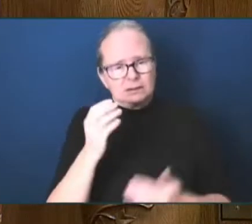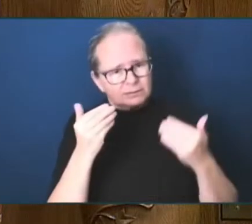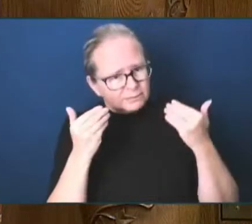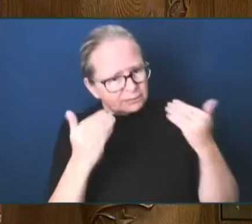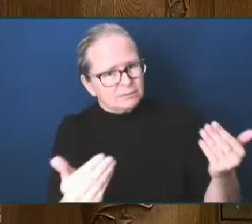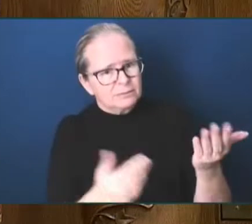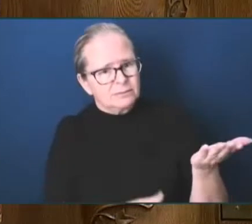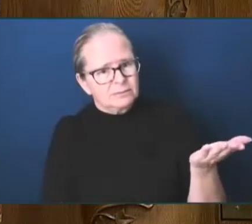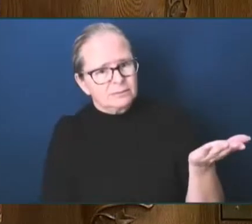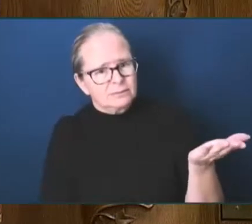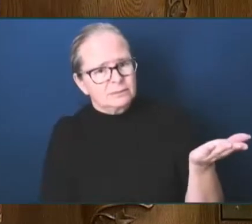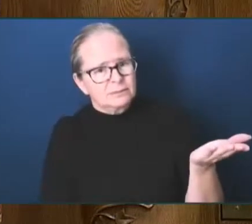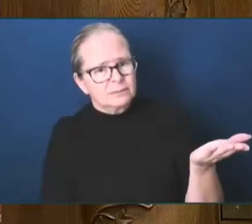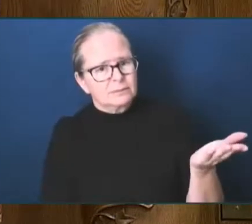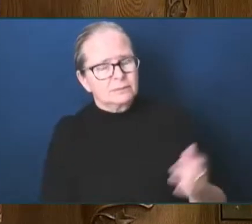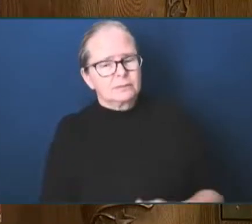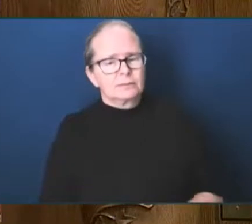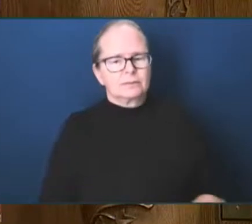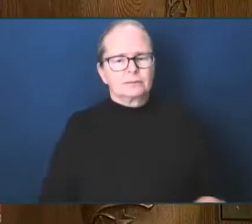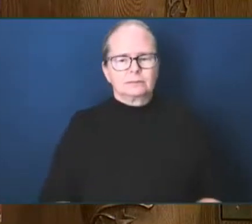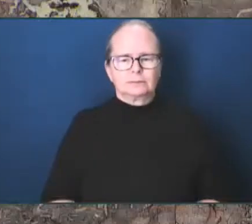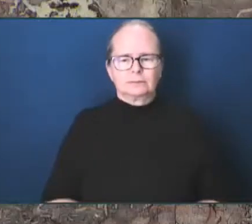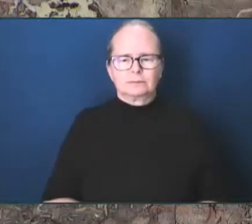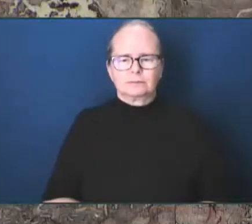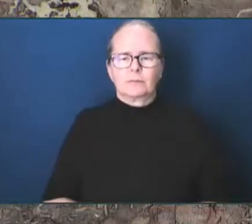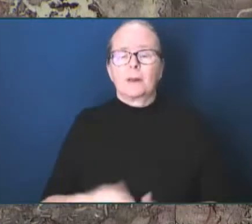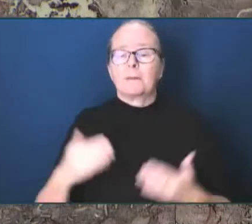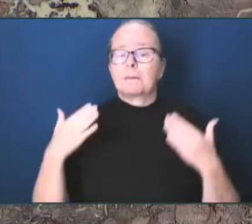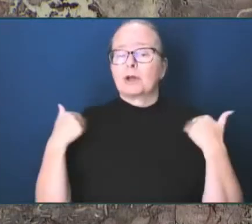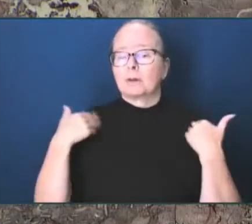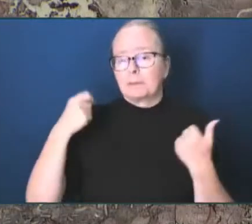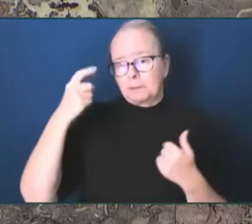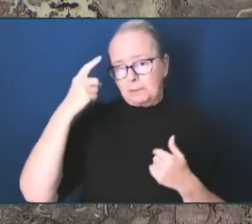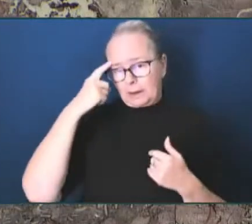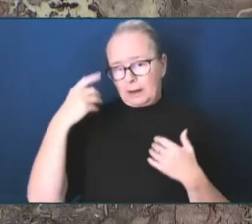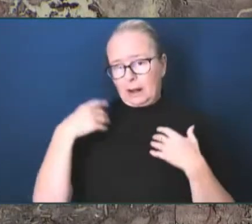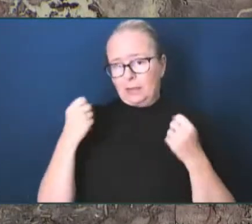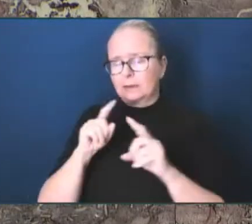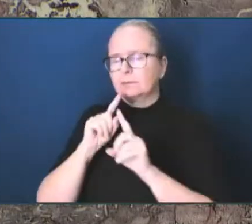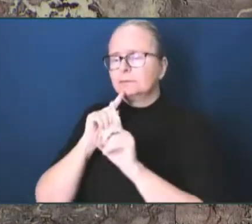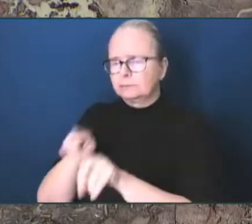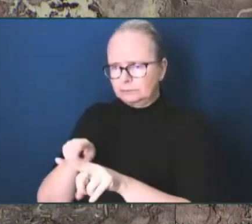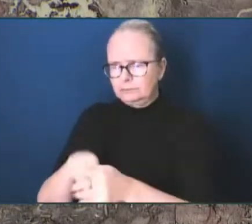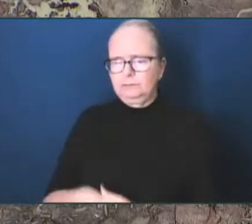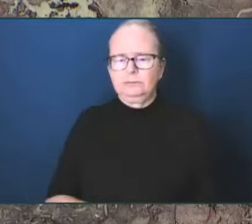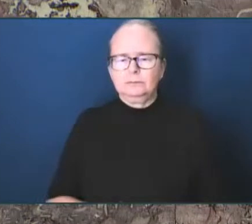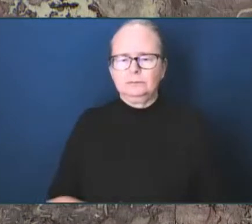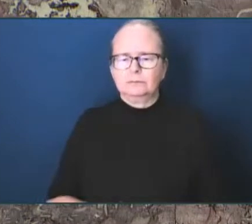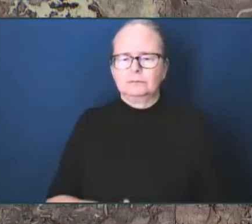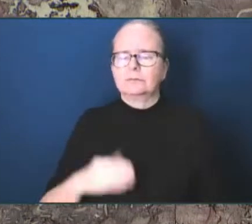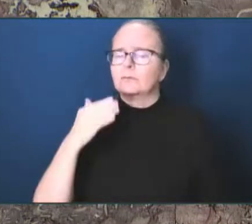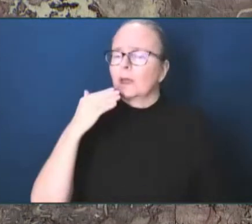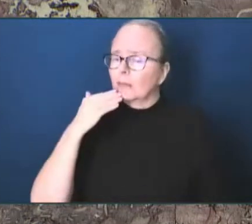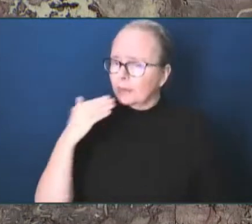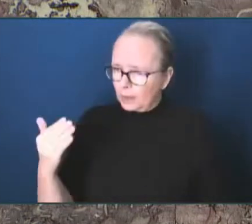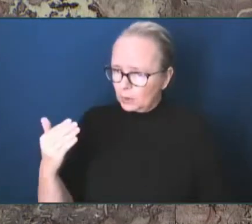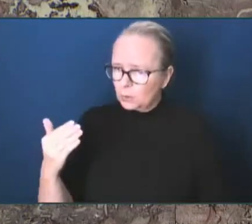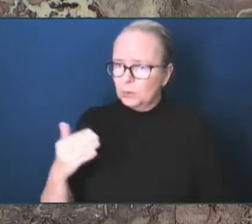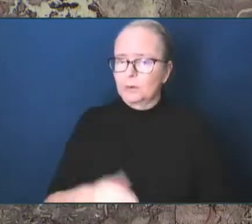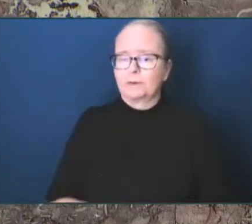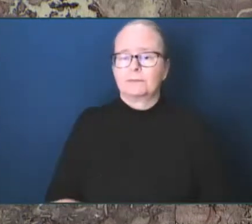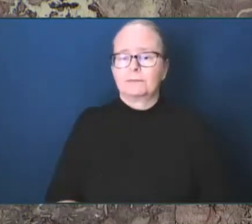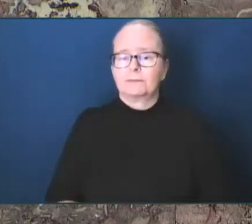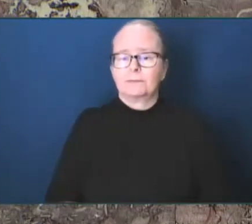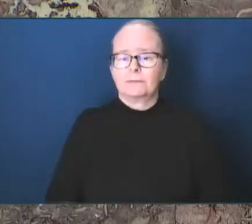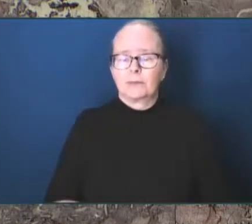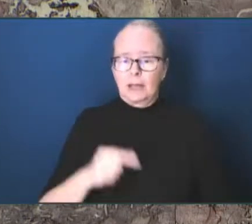Minister of Mental Health and Addictions. Thank you, Mr. Speaker. Our government agrees that when police are called into crisis, they need